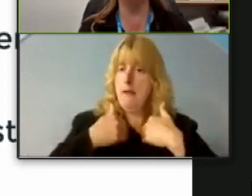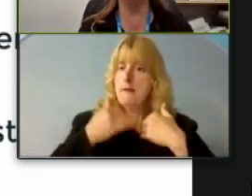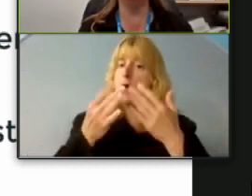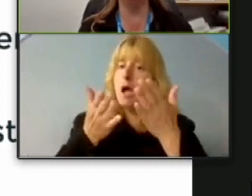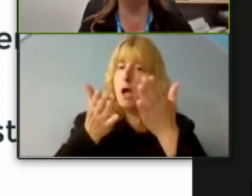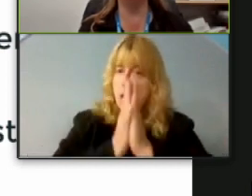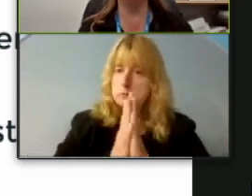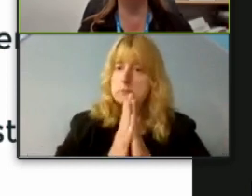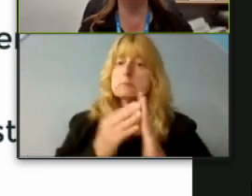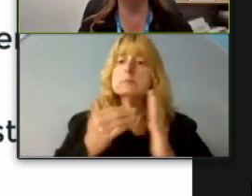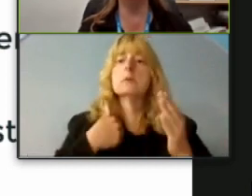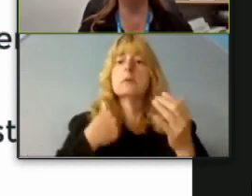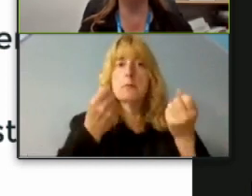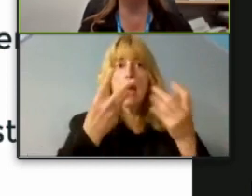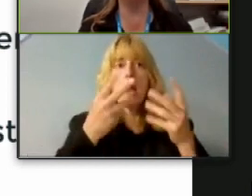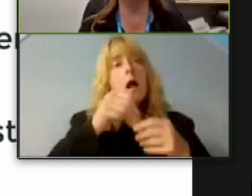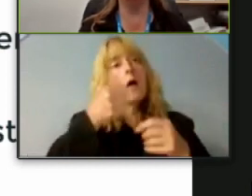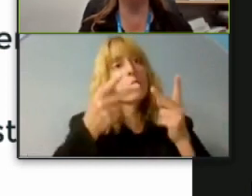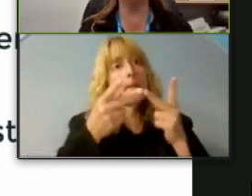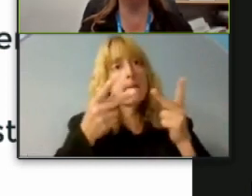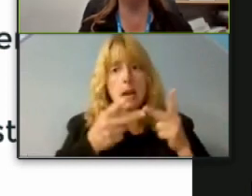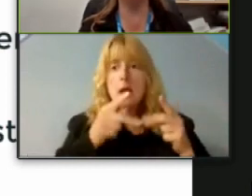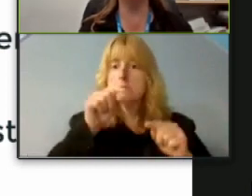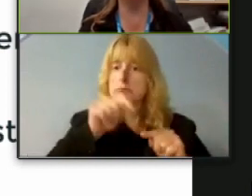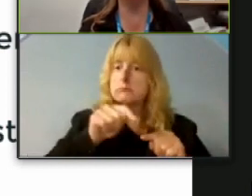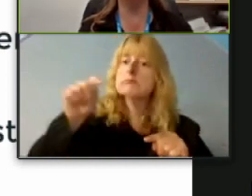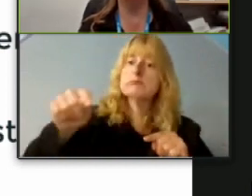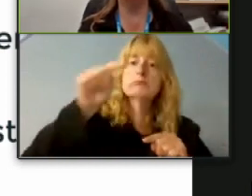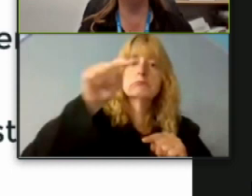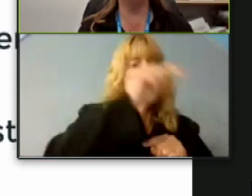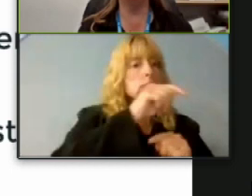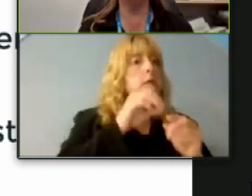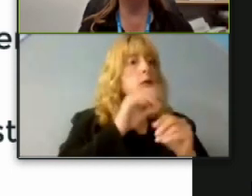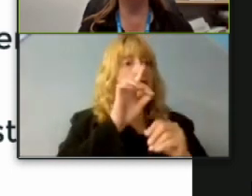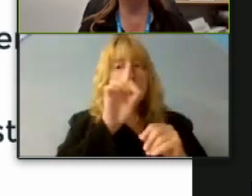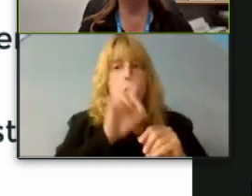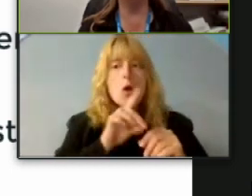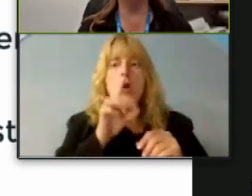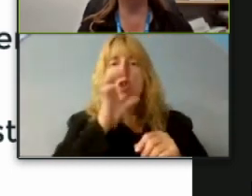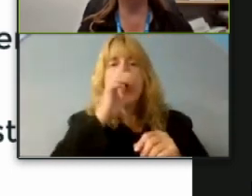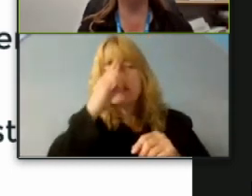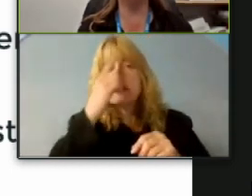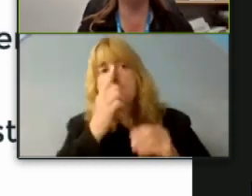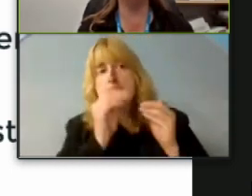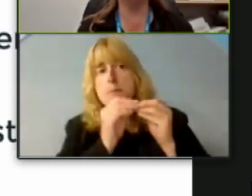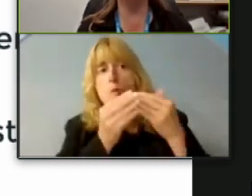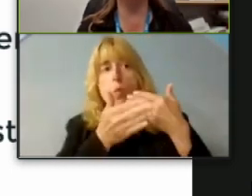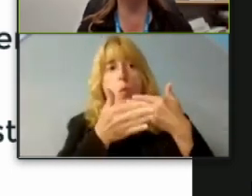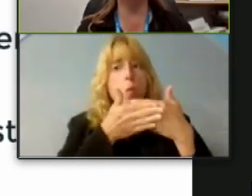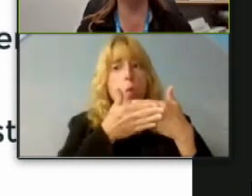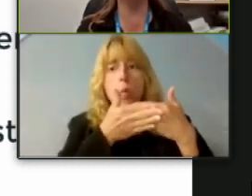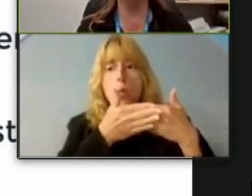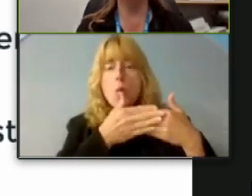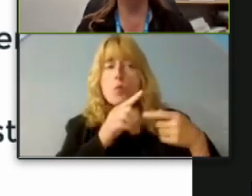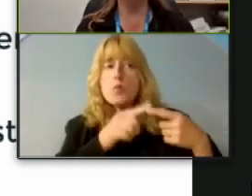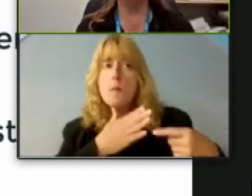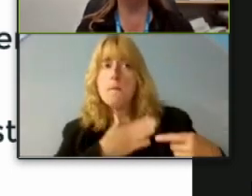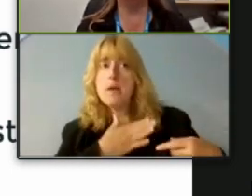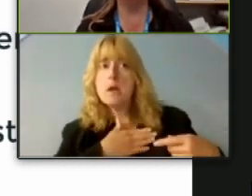many other locations in Detroit, so if you are looking for something a little bit closer to you, please feel free to call